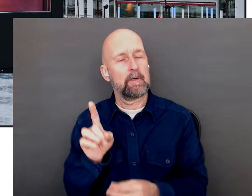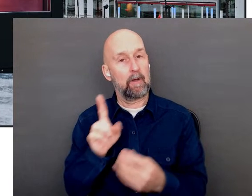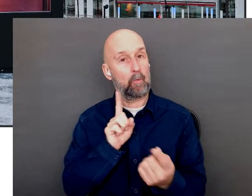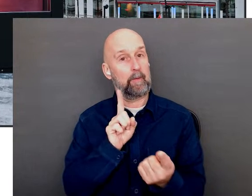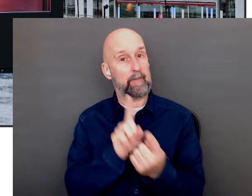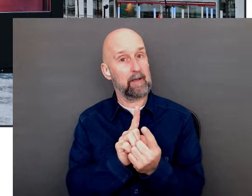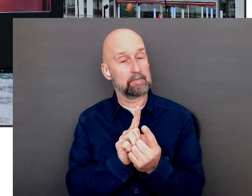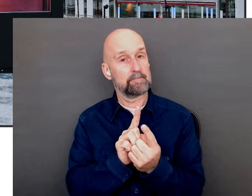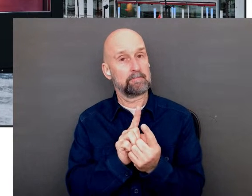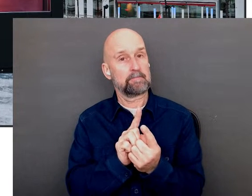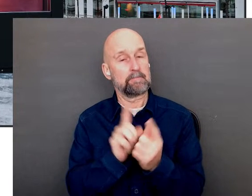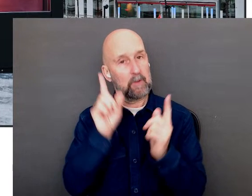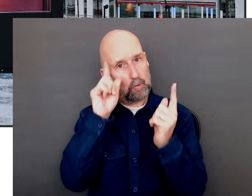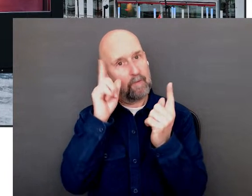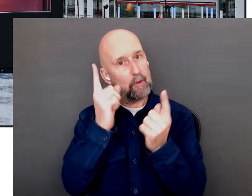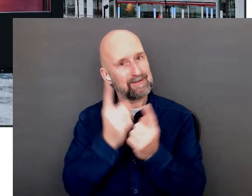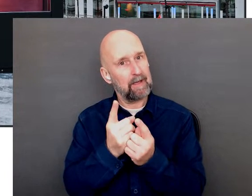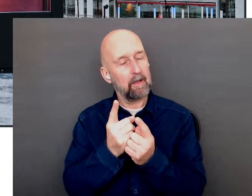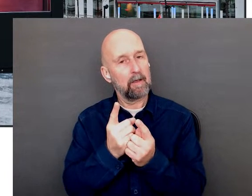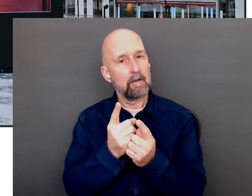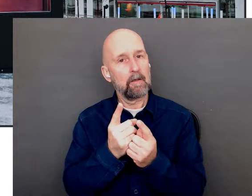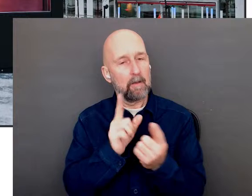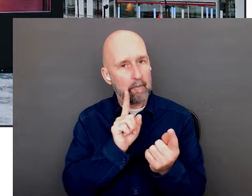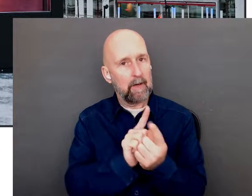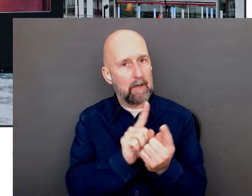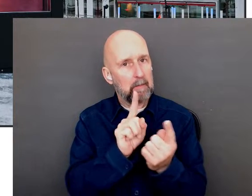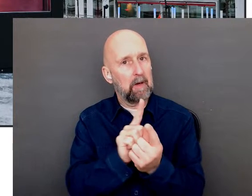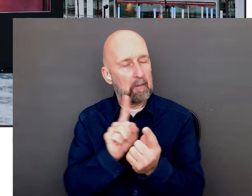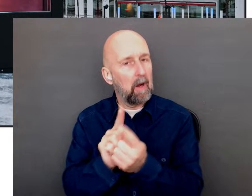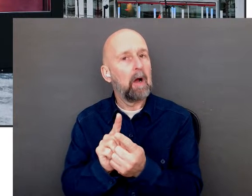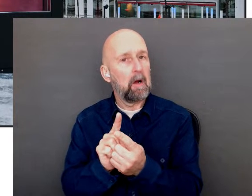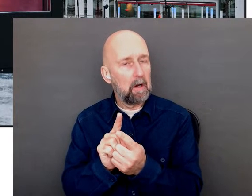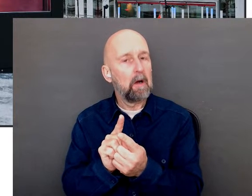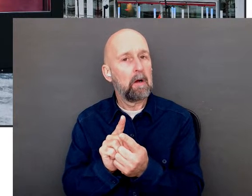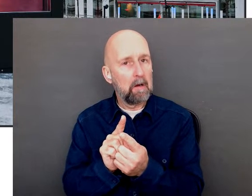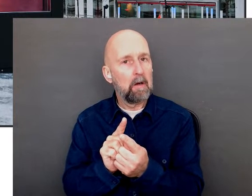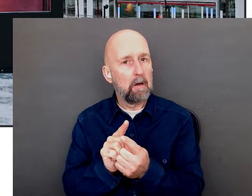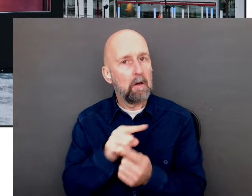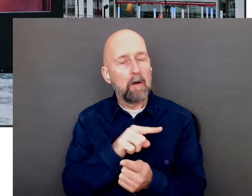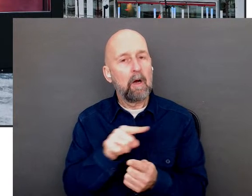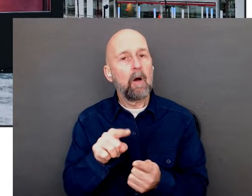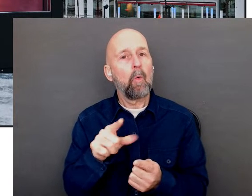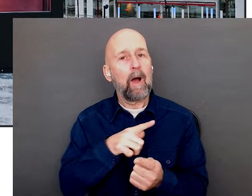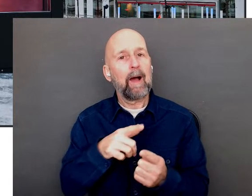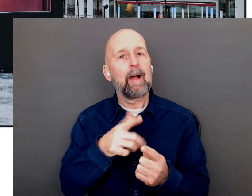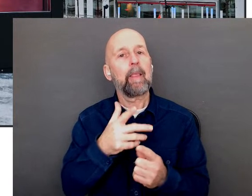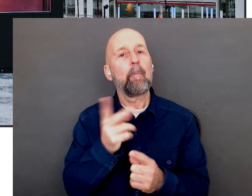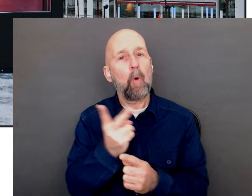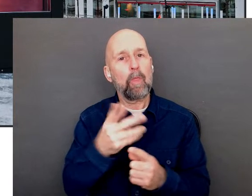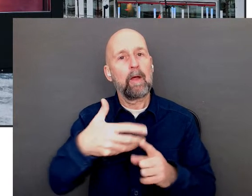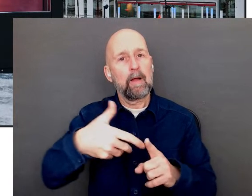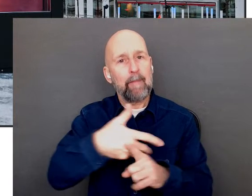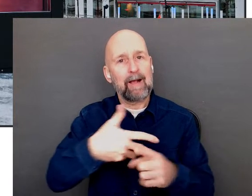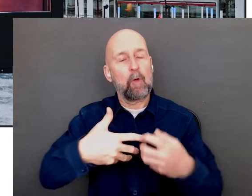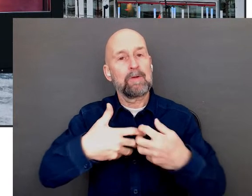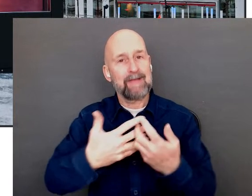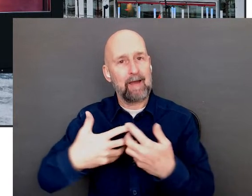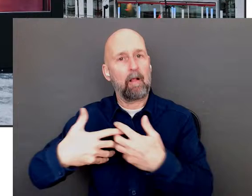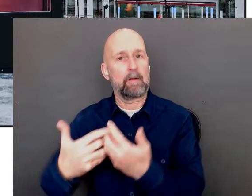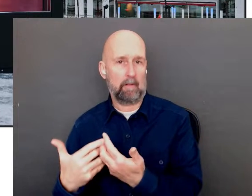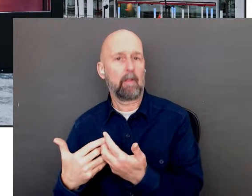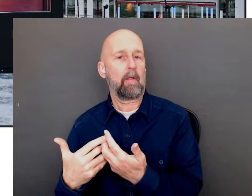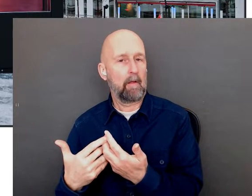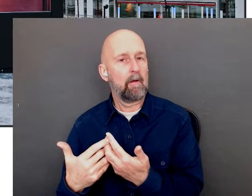the university more. So we came from a technical background, I think we can say that,